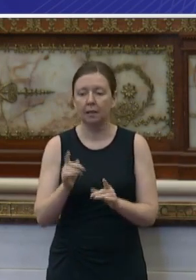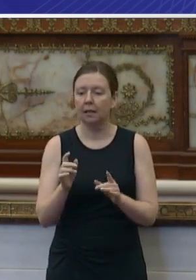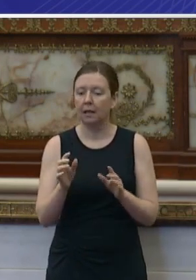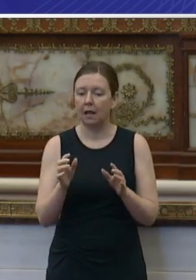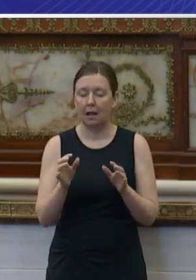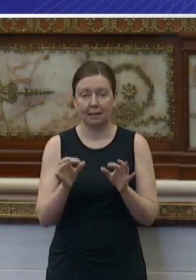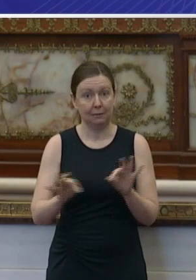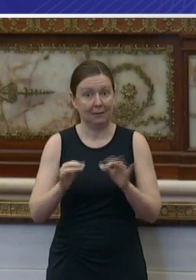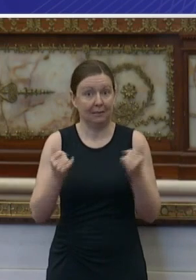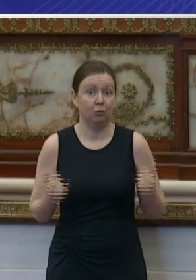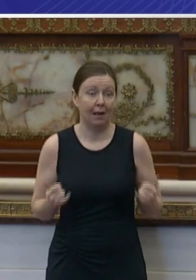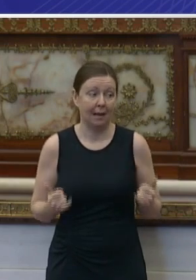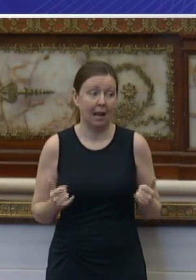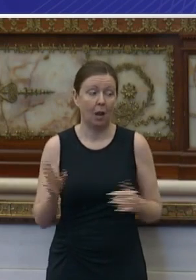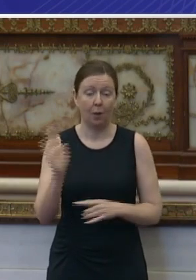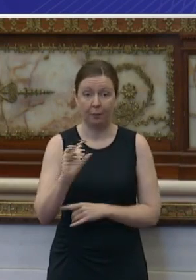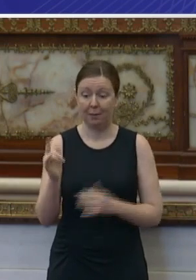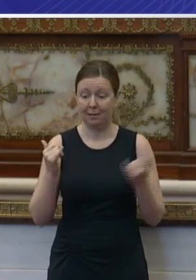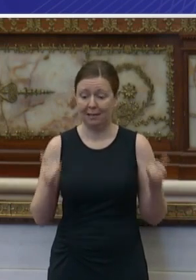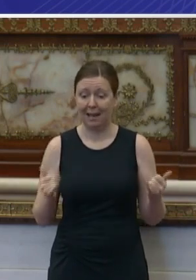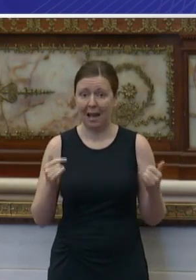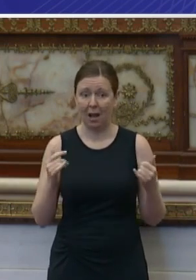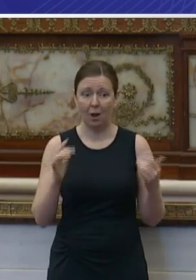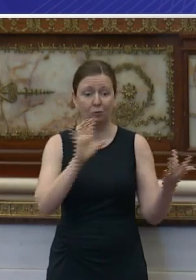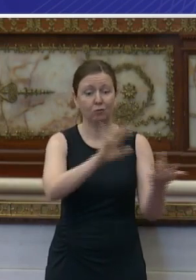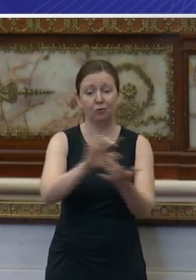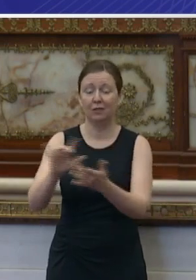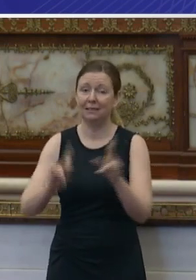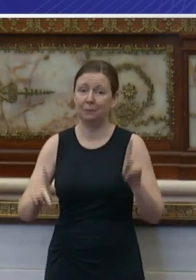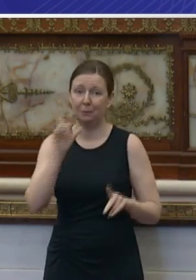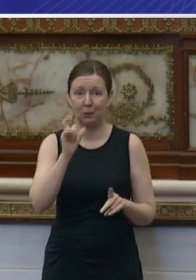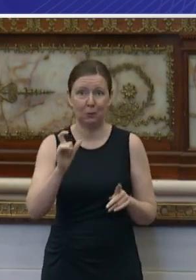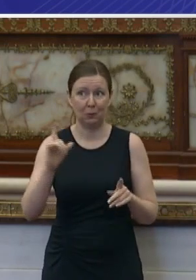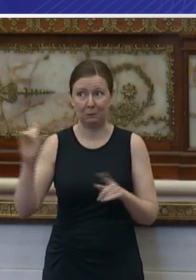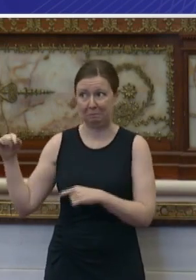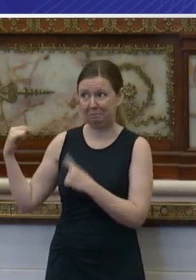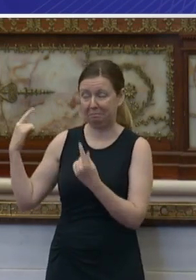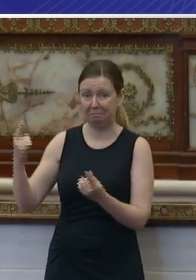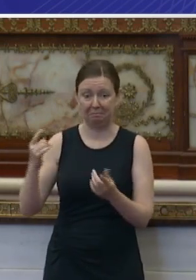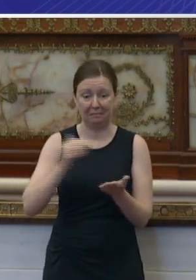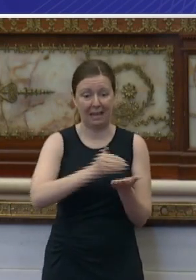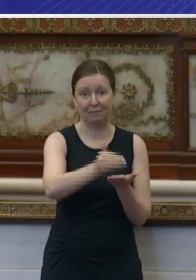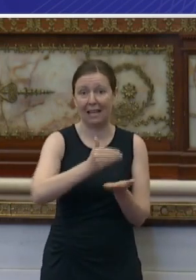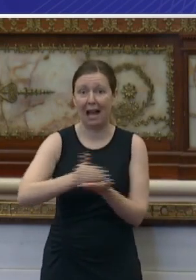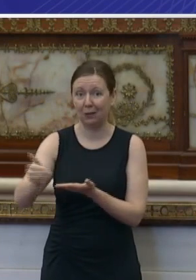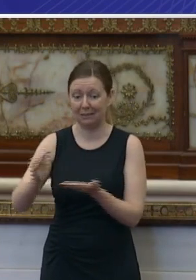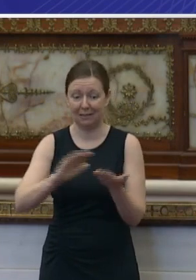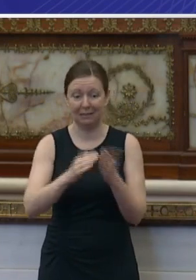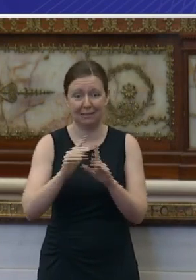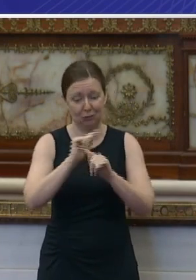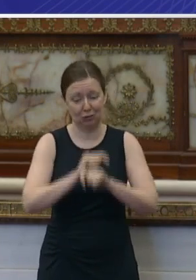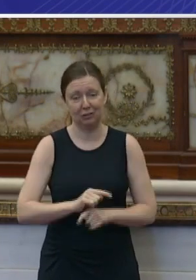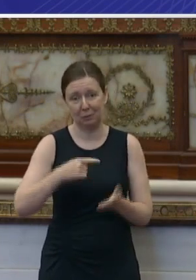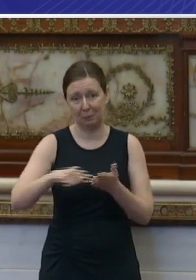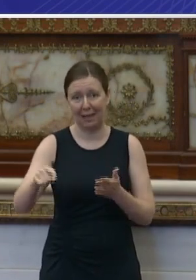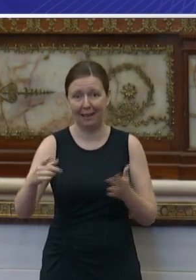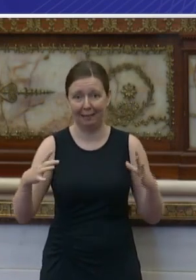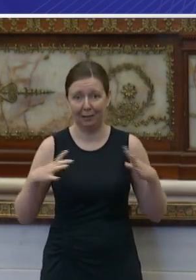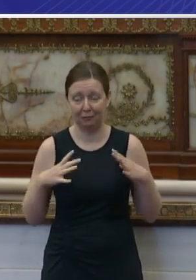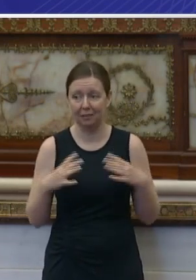especially right now. The bill now reaches people who had long been left out of the city's traditional paid sick